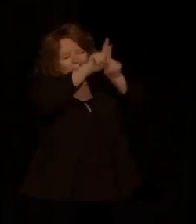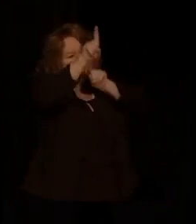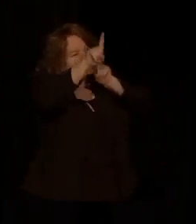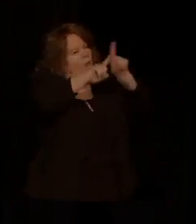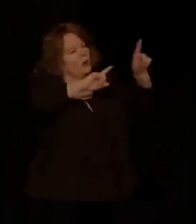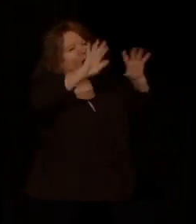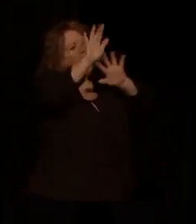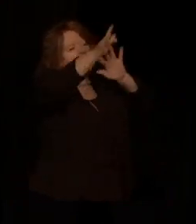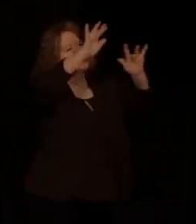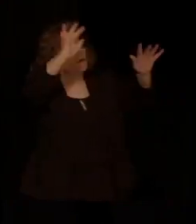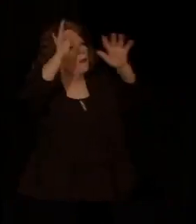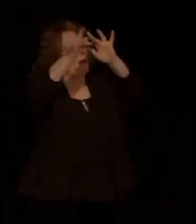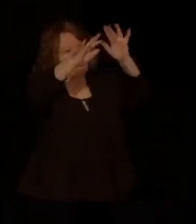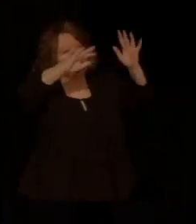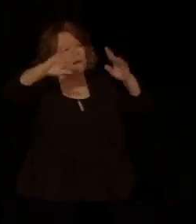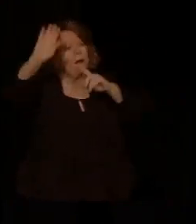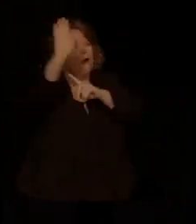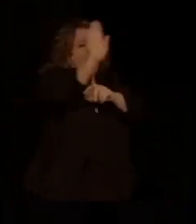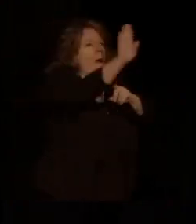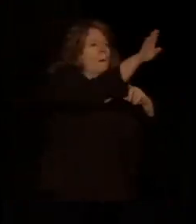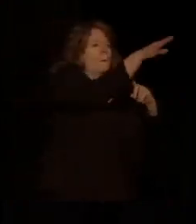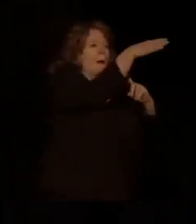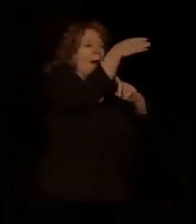that star-spangled